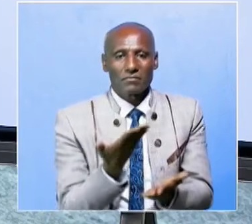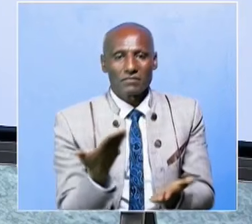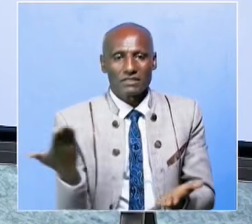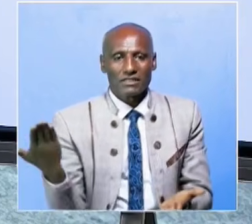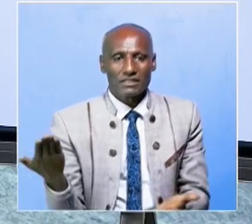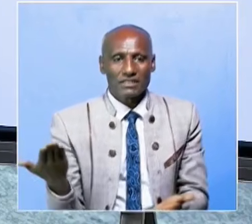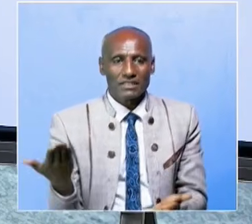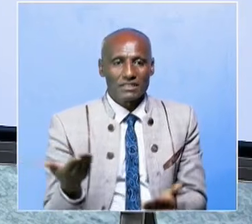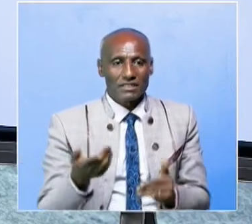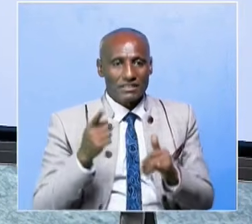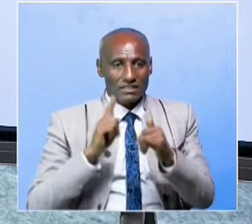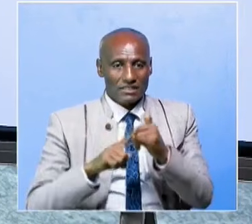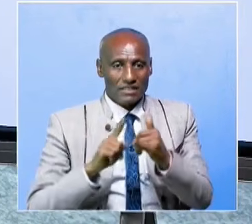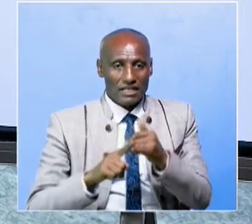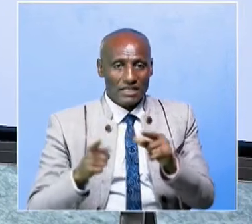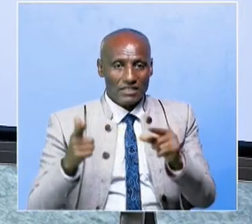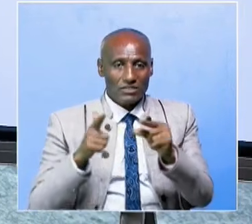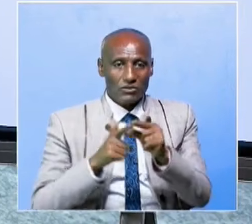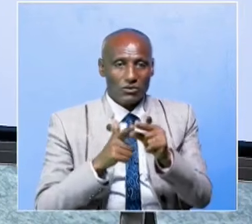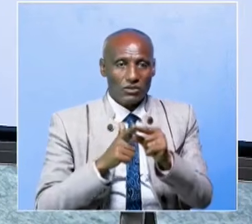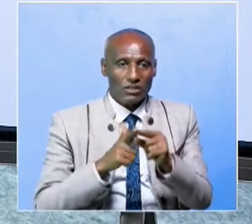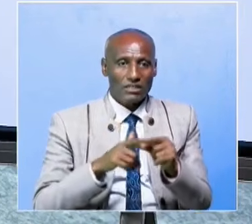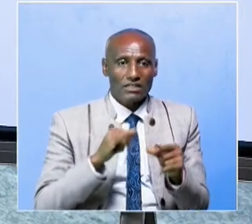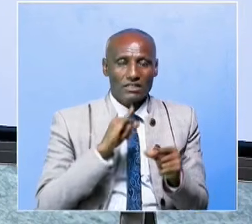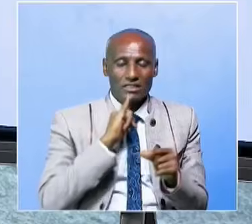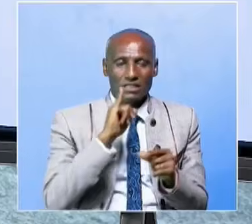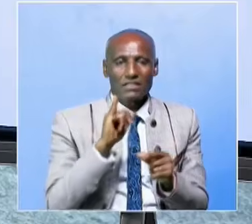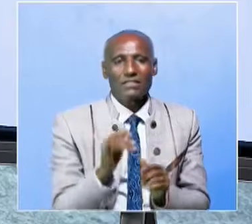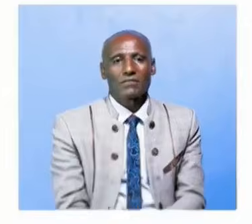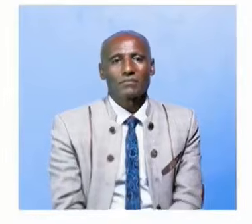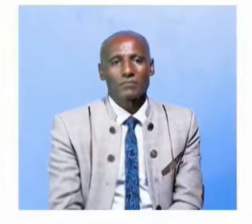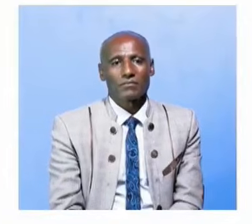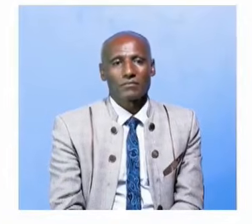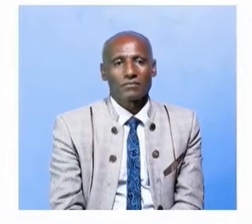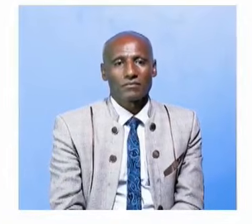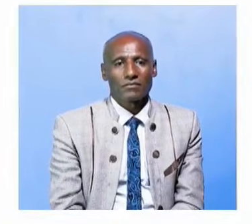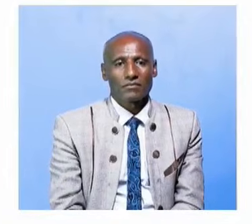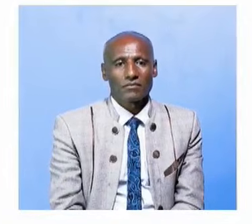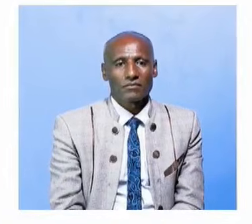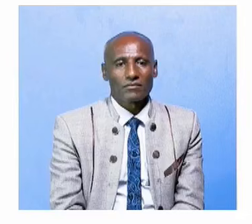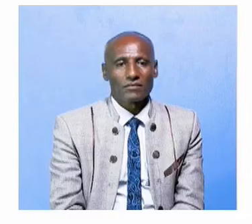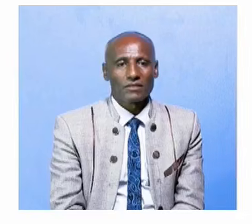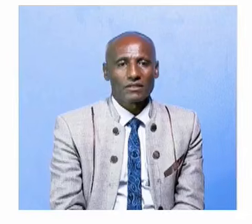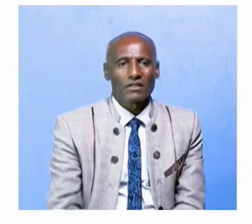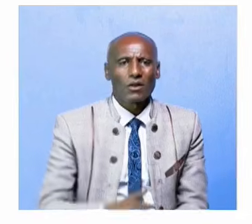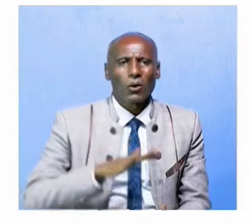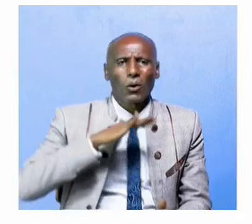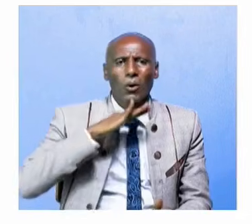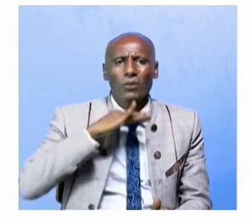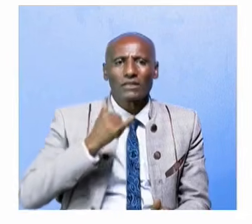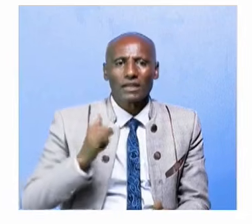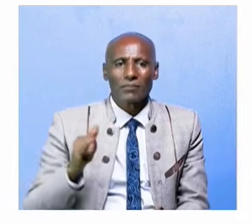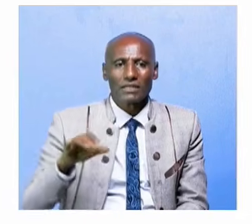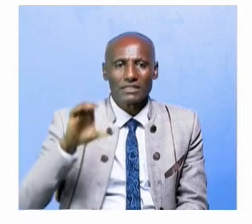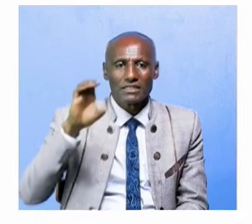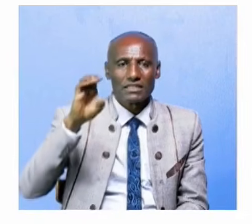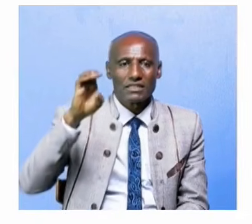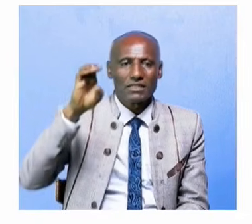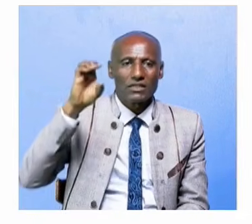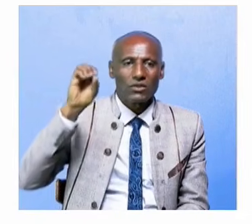The last word that we're going to see today is contaminate.